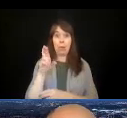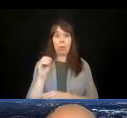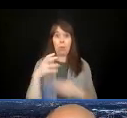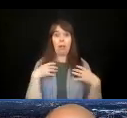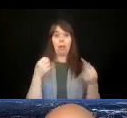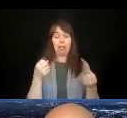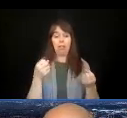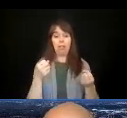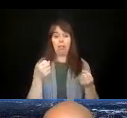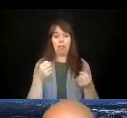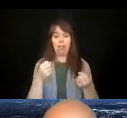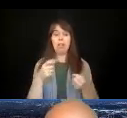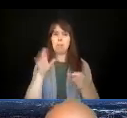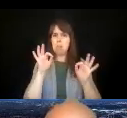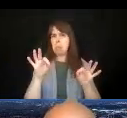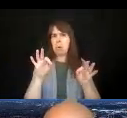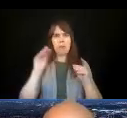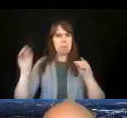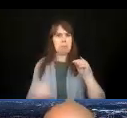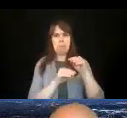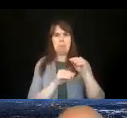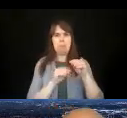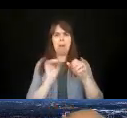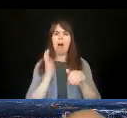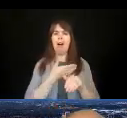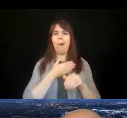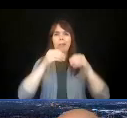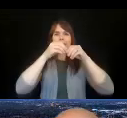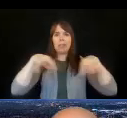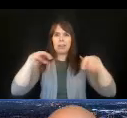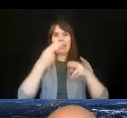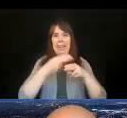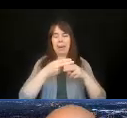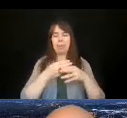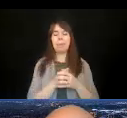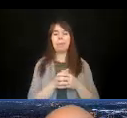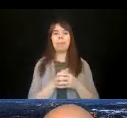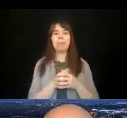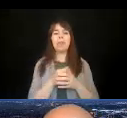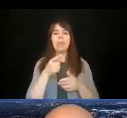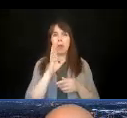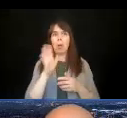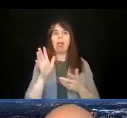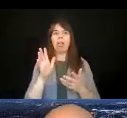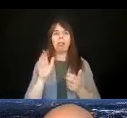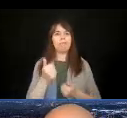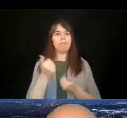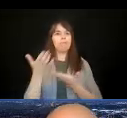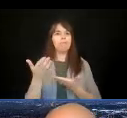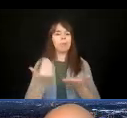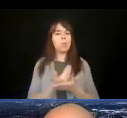to fit really nicely into this new brand architecture. They are going to introduce this